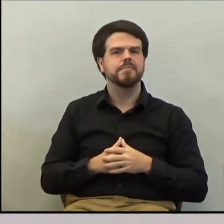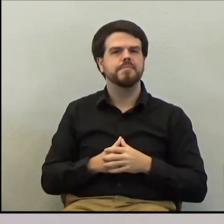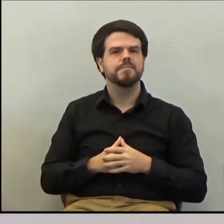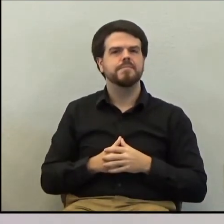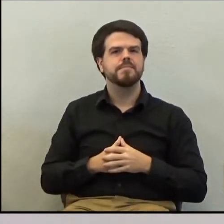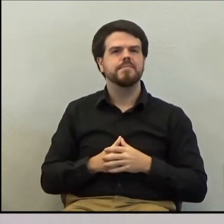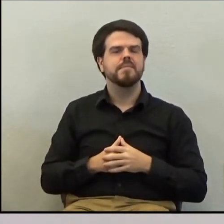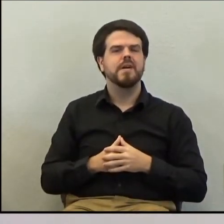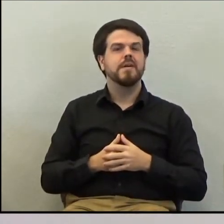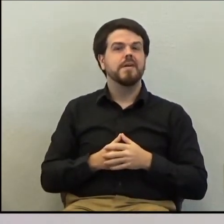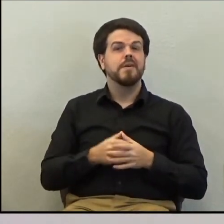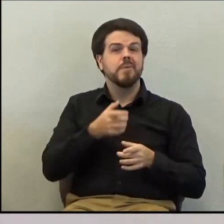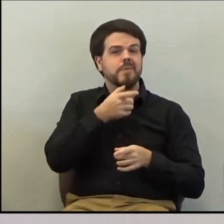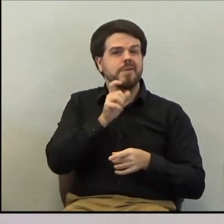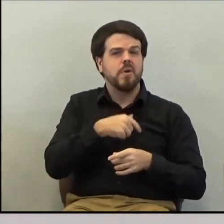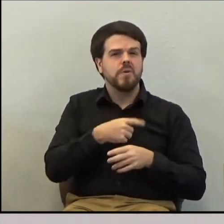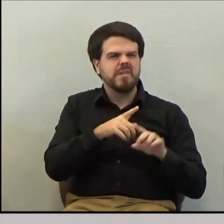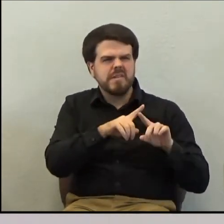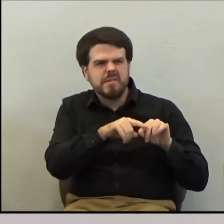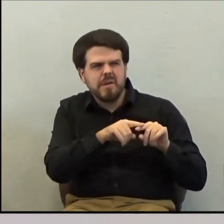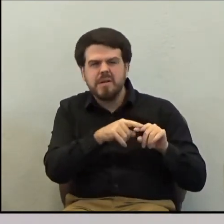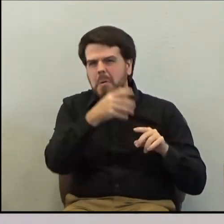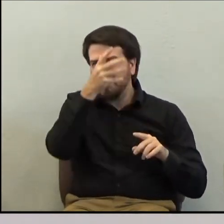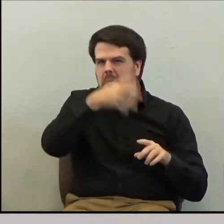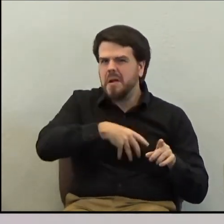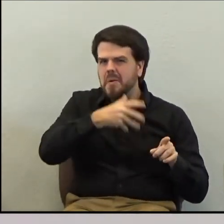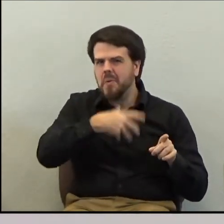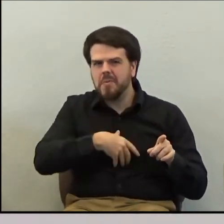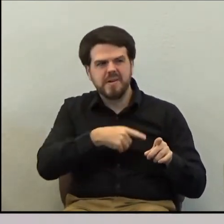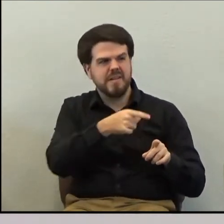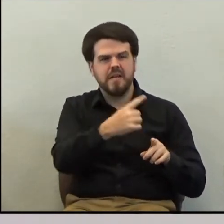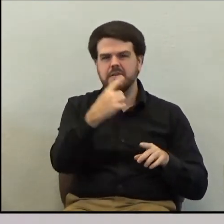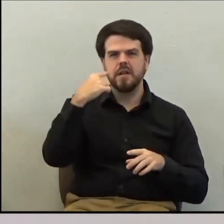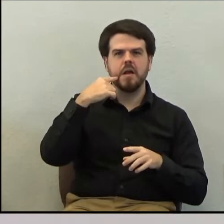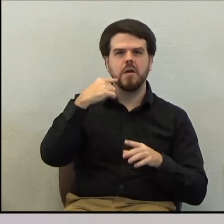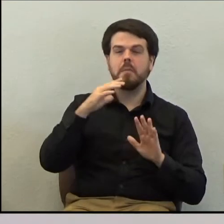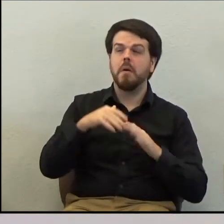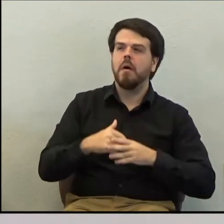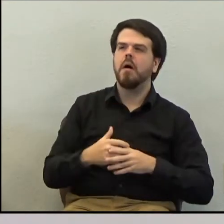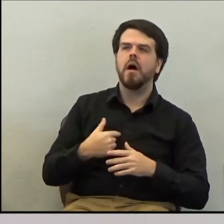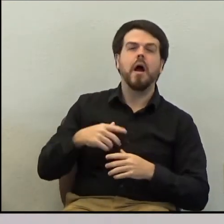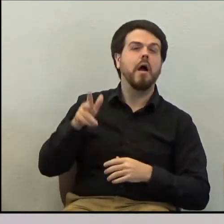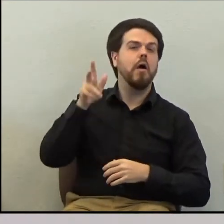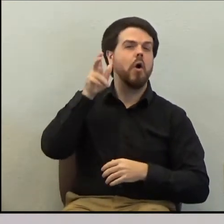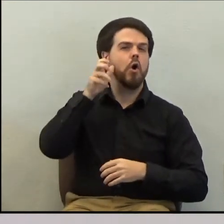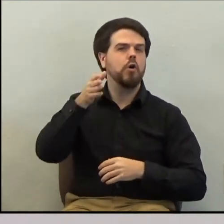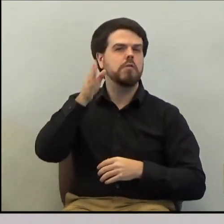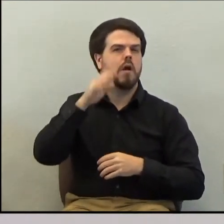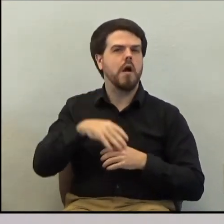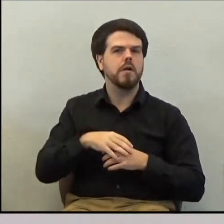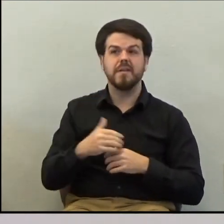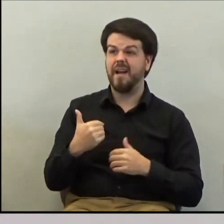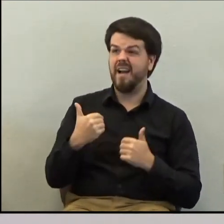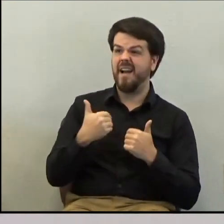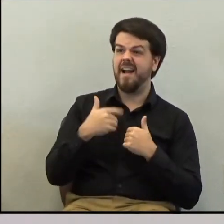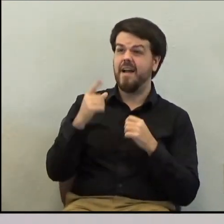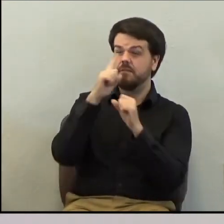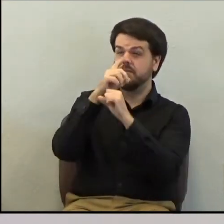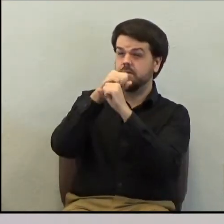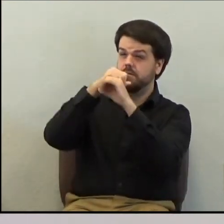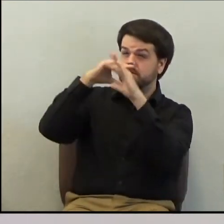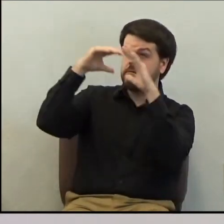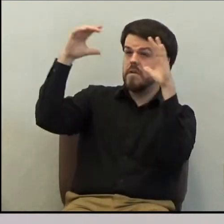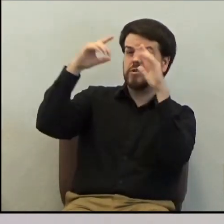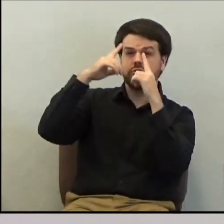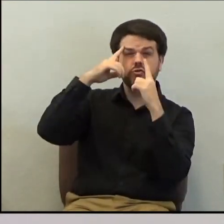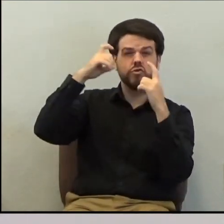don't have to rely on men and women who say that they've heard God speak to them, or that they've had visions and dreams,